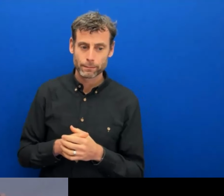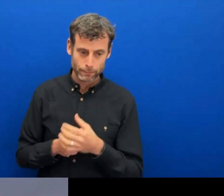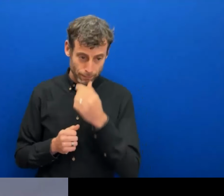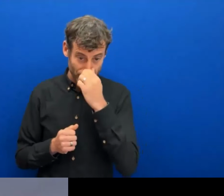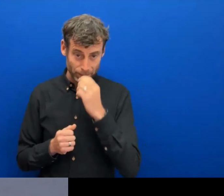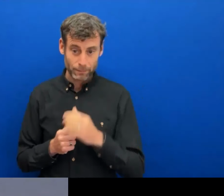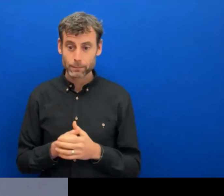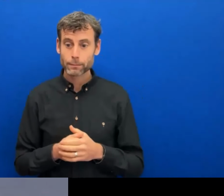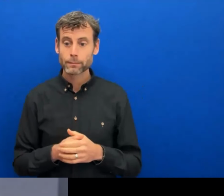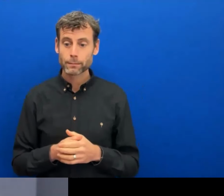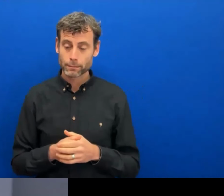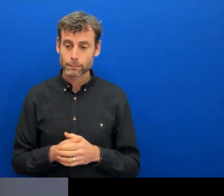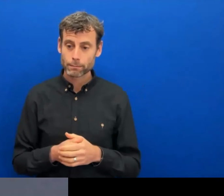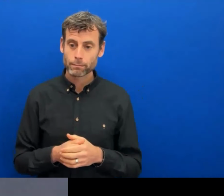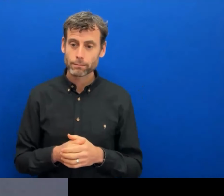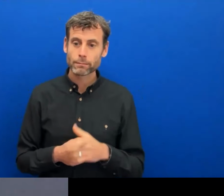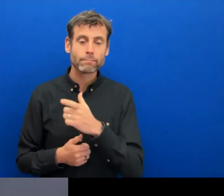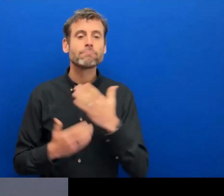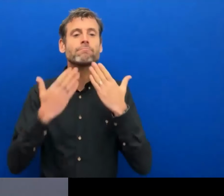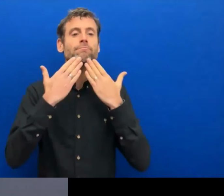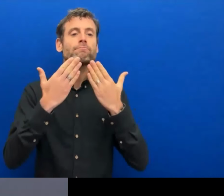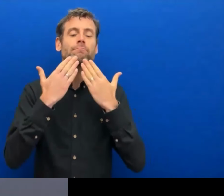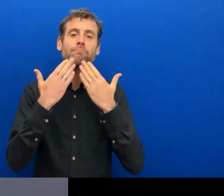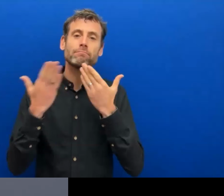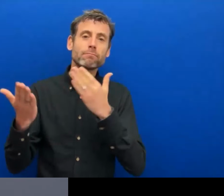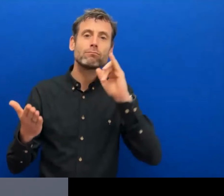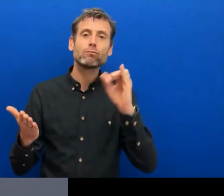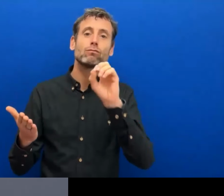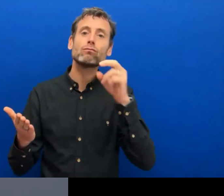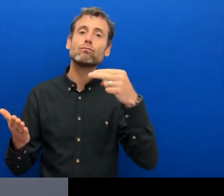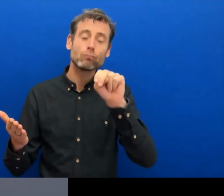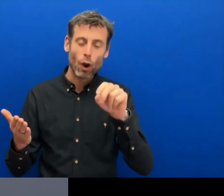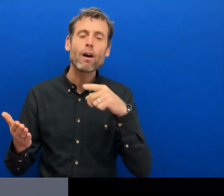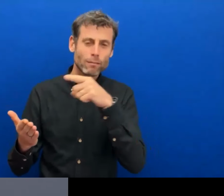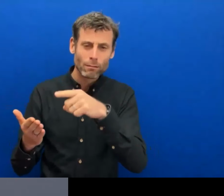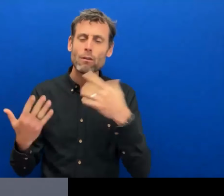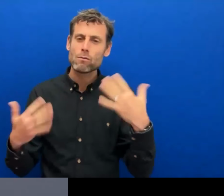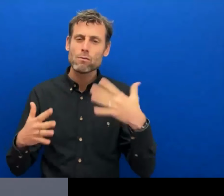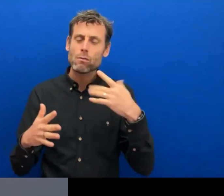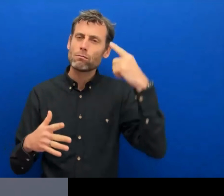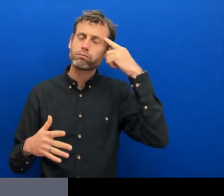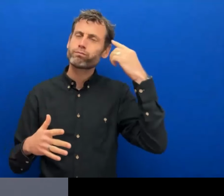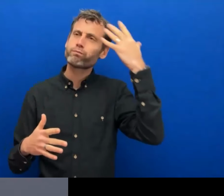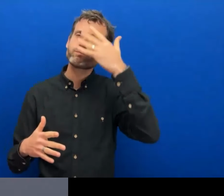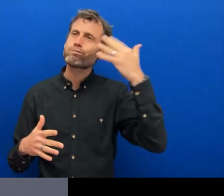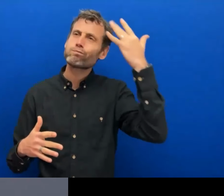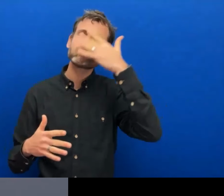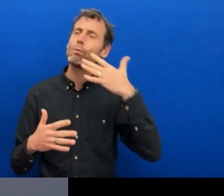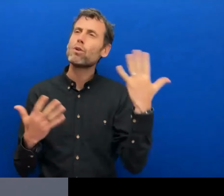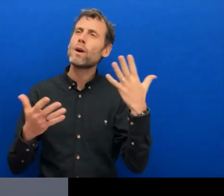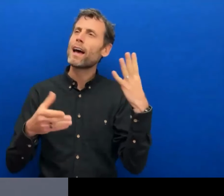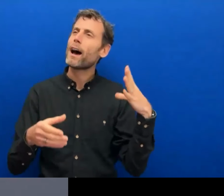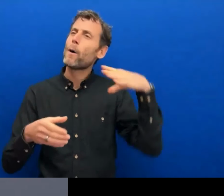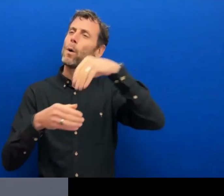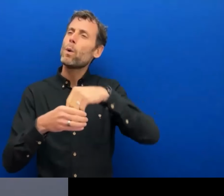Thank you very much, John, for being with us. We definitely will think about the inclusive design while we are working with our project, Muse